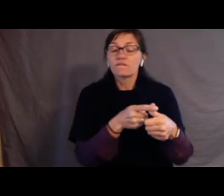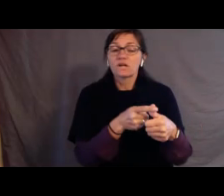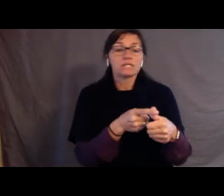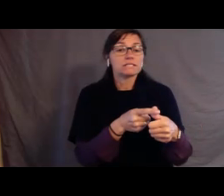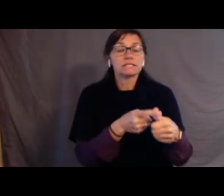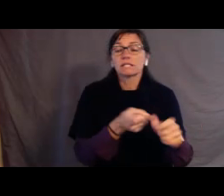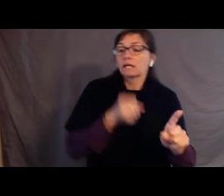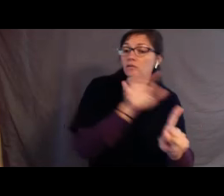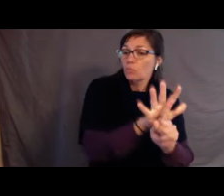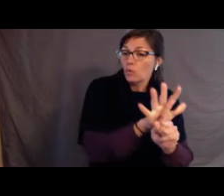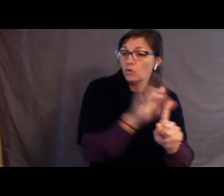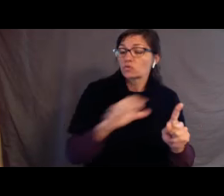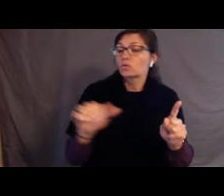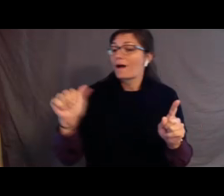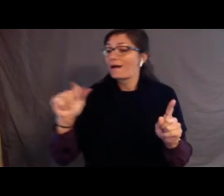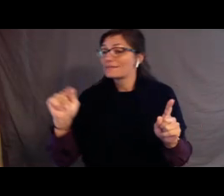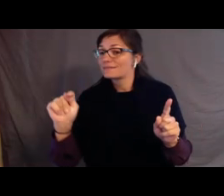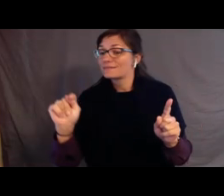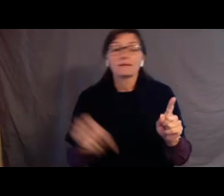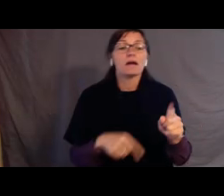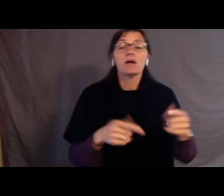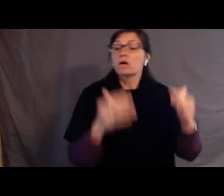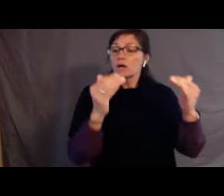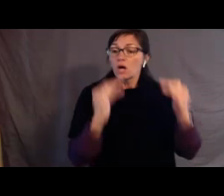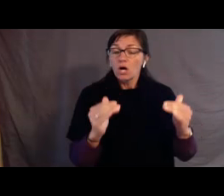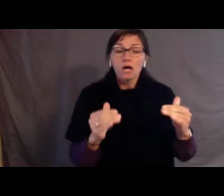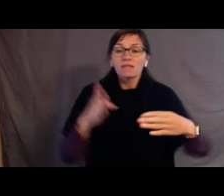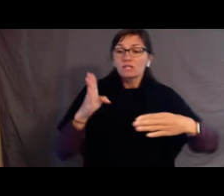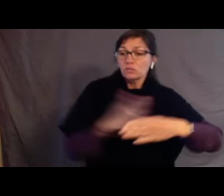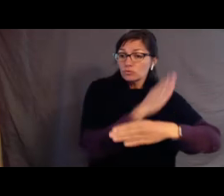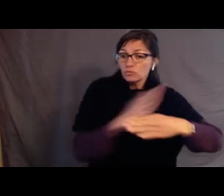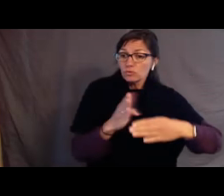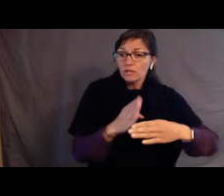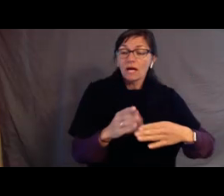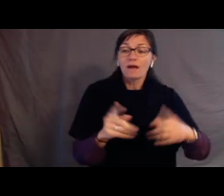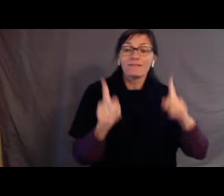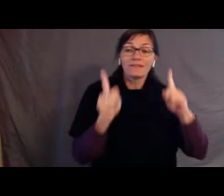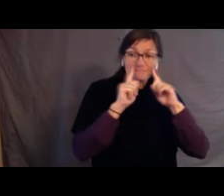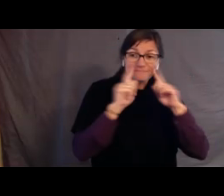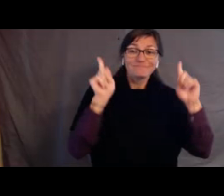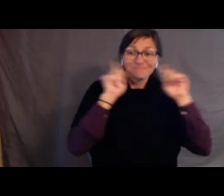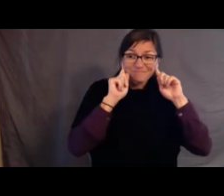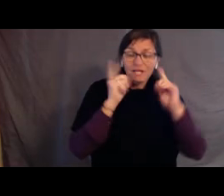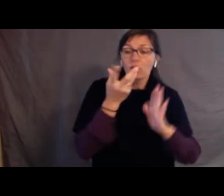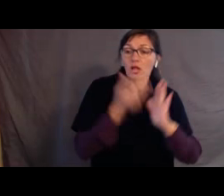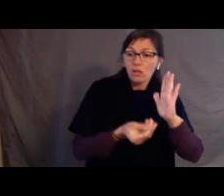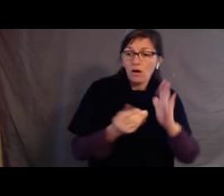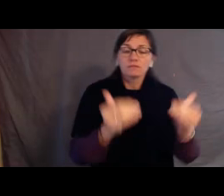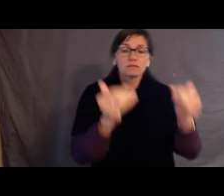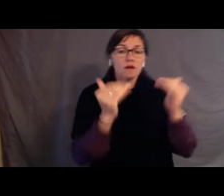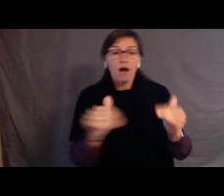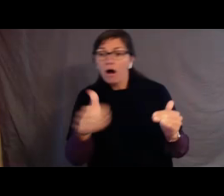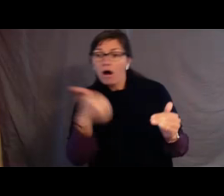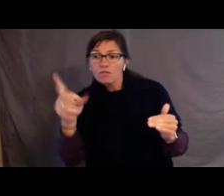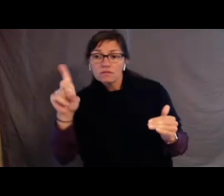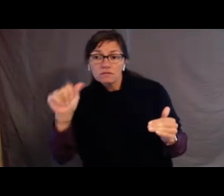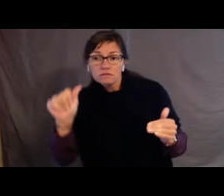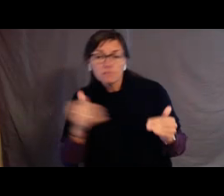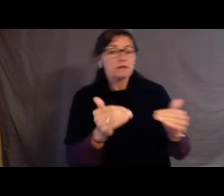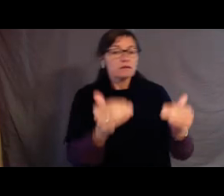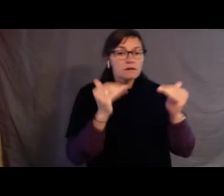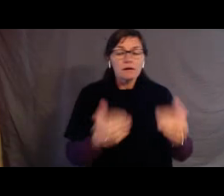technology, the degree of vision and hearing loss, whether there's the prevalence of additional disabilities, fatigue, and age